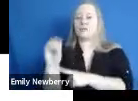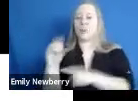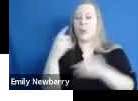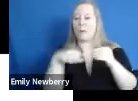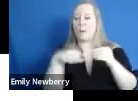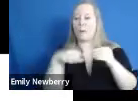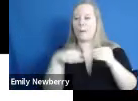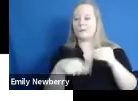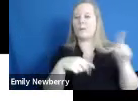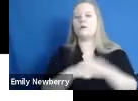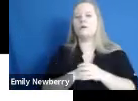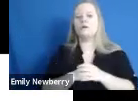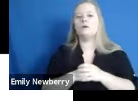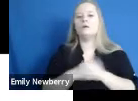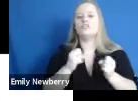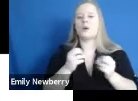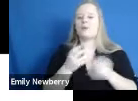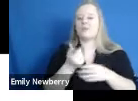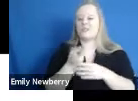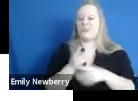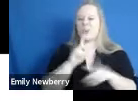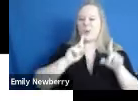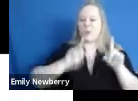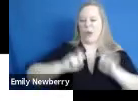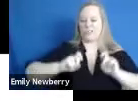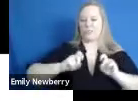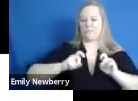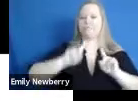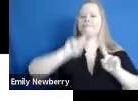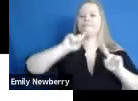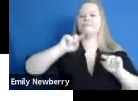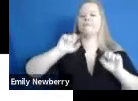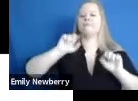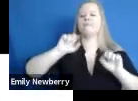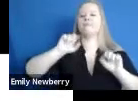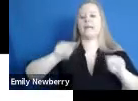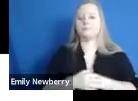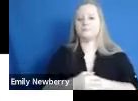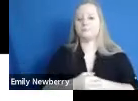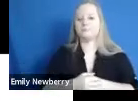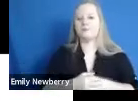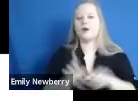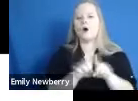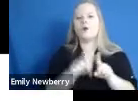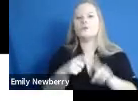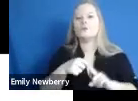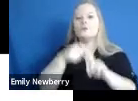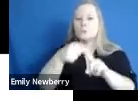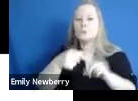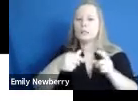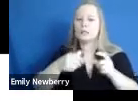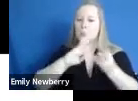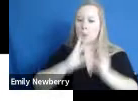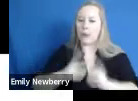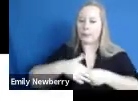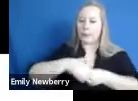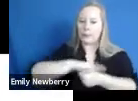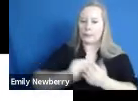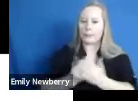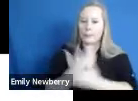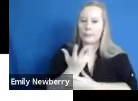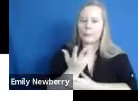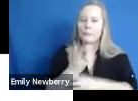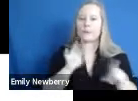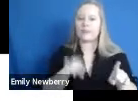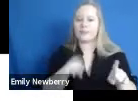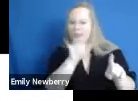those are some other questions that we answer. Again, you know, I mentioned our unique growing climate. This happens to be the growing zone for native